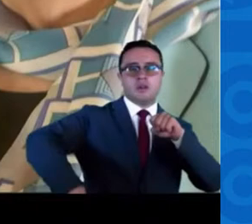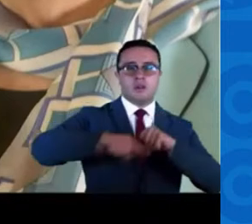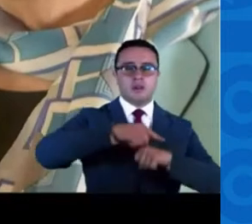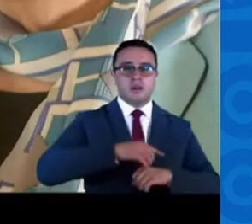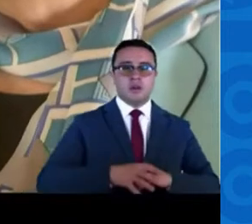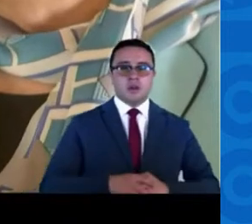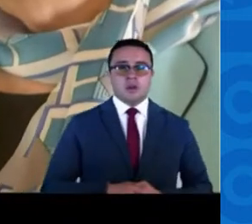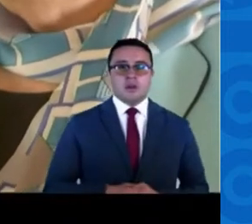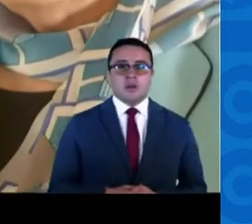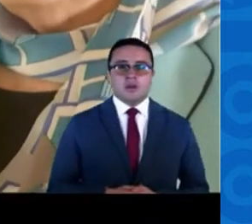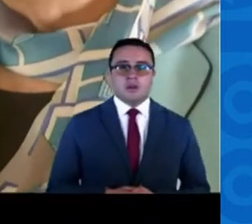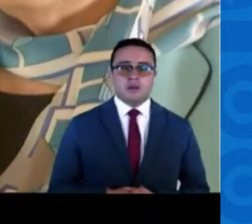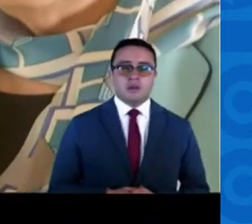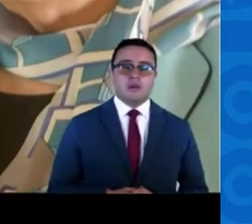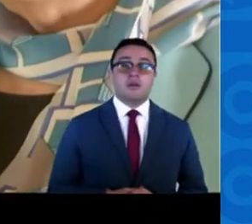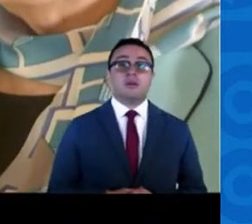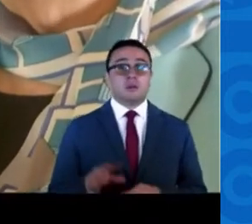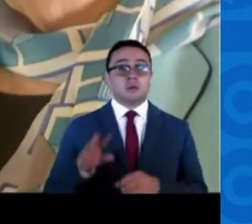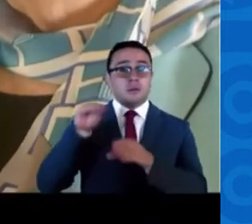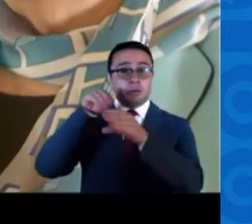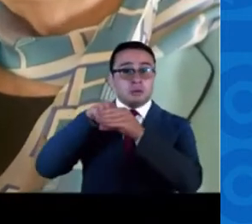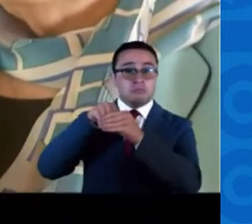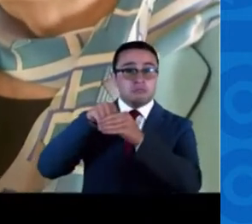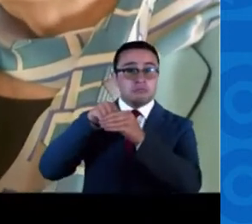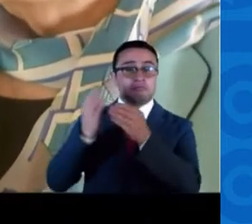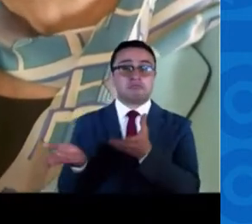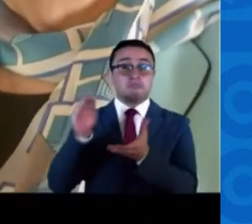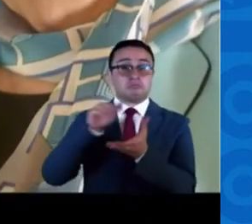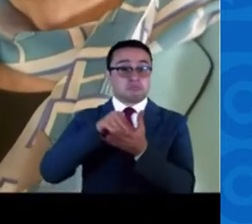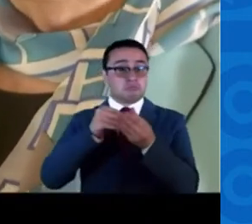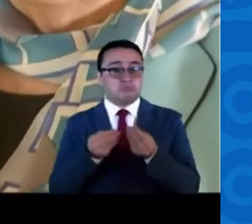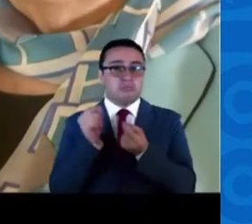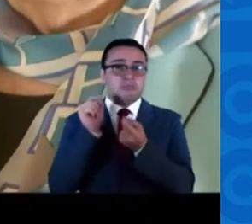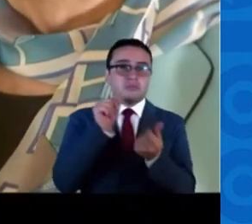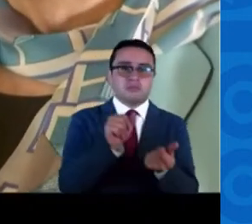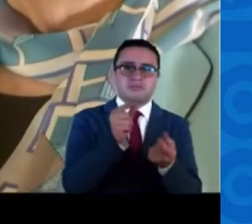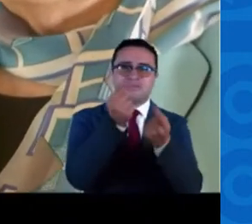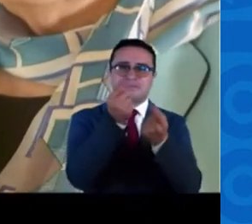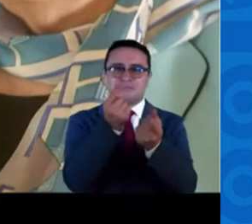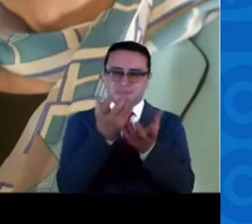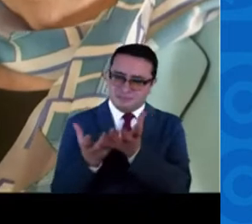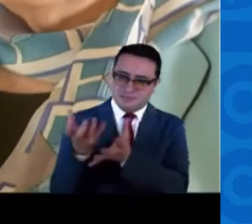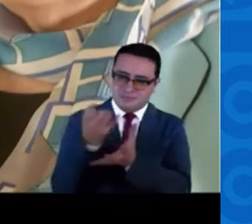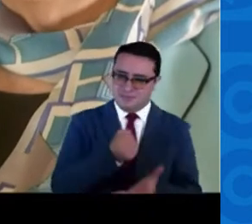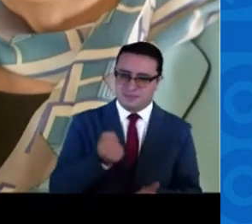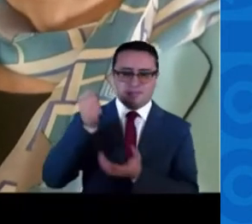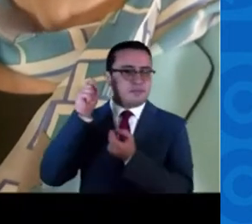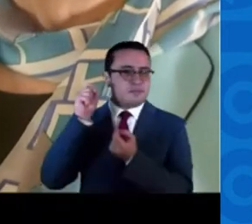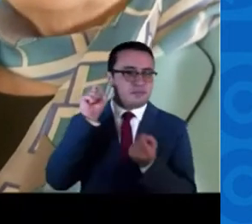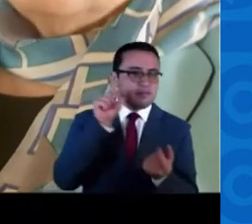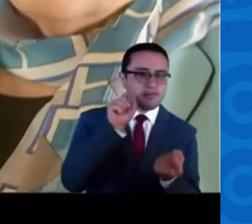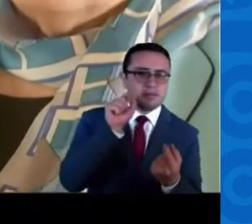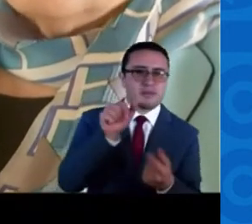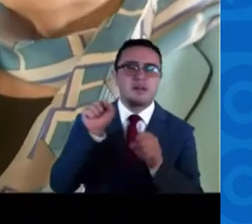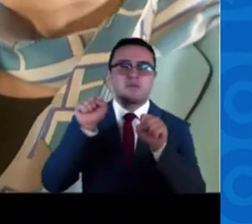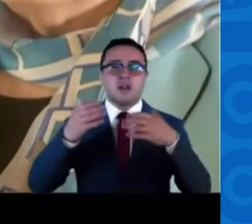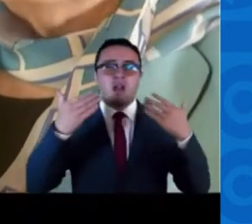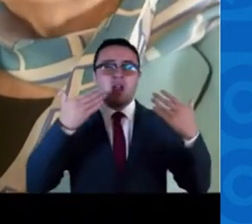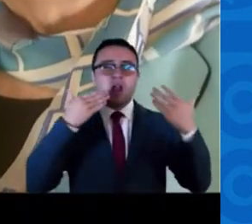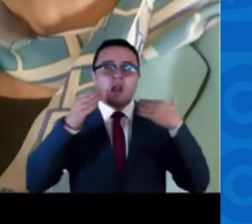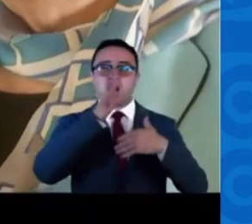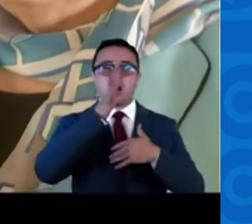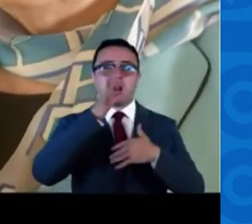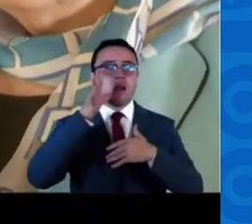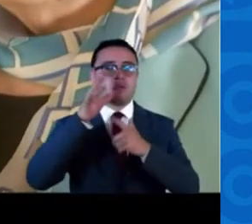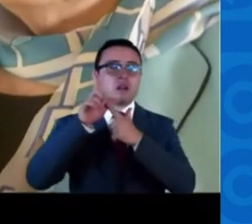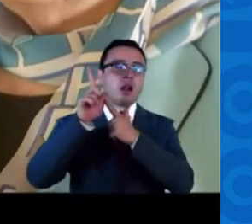could help make this a reality, and to also have access to resources